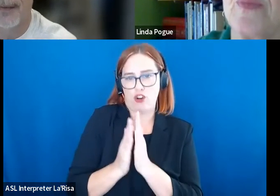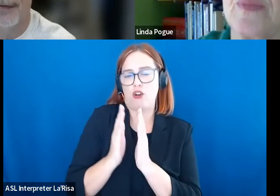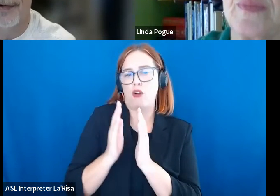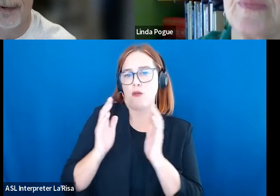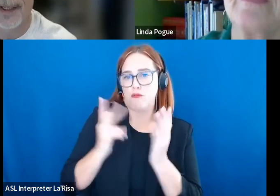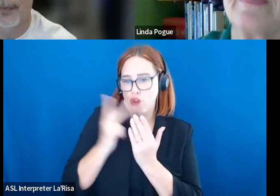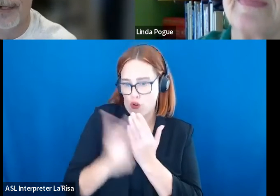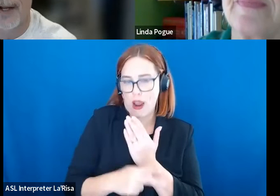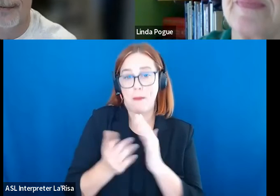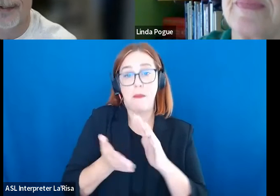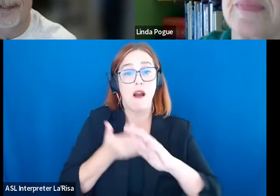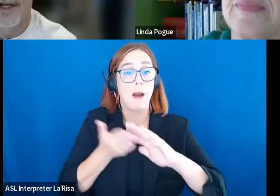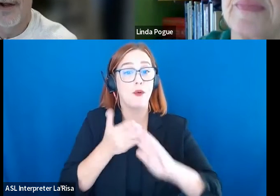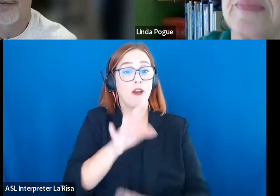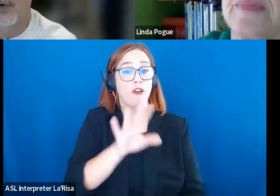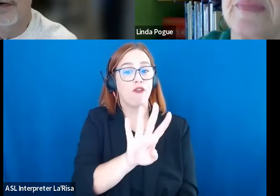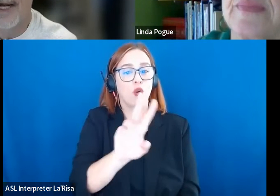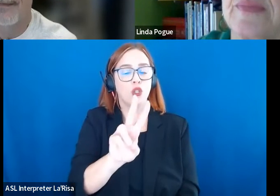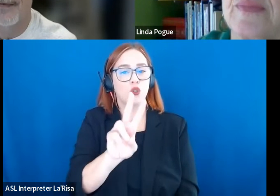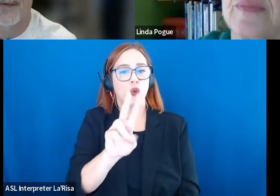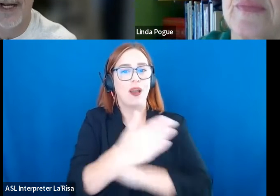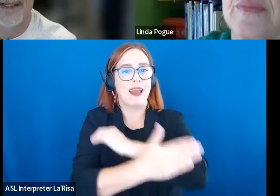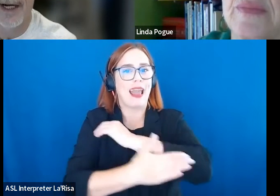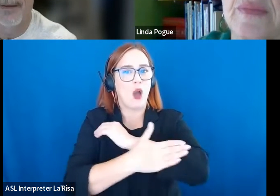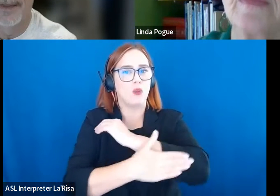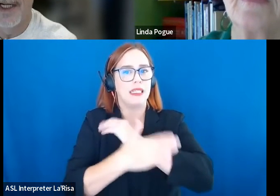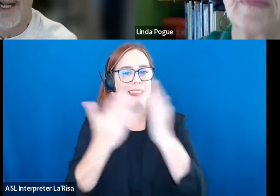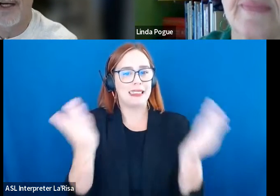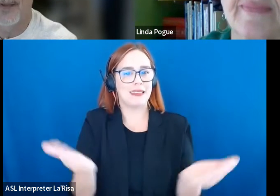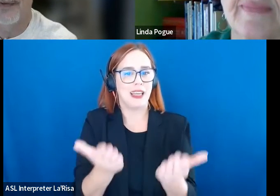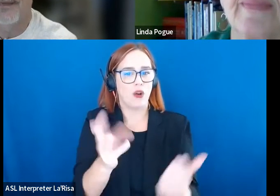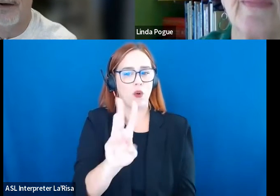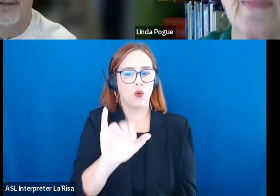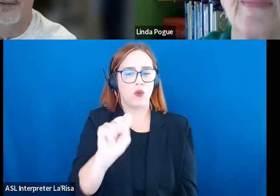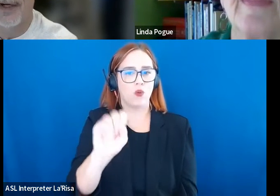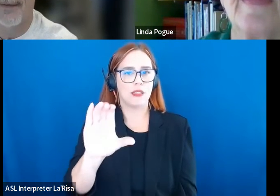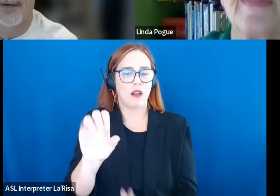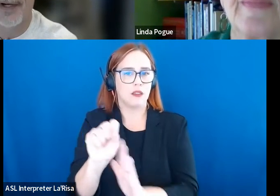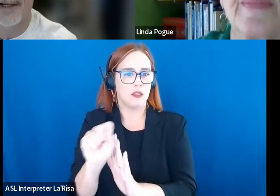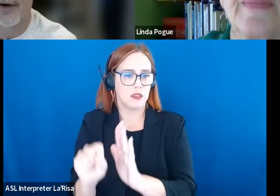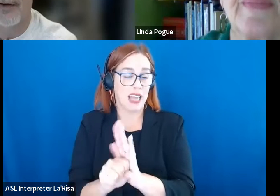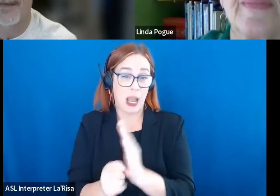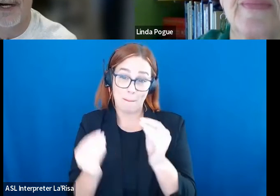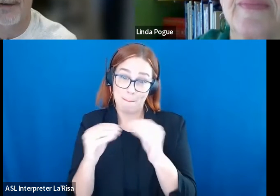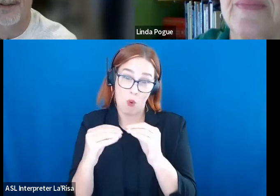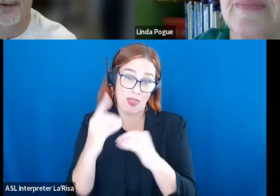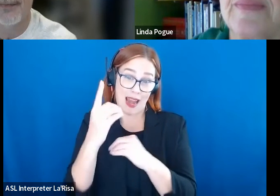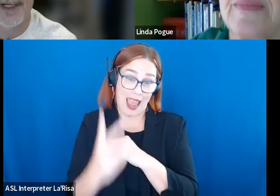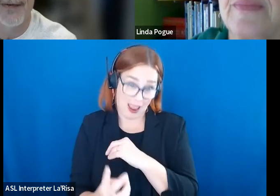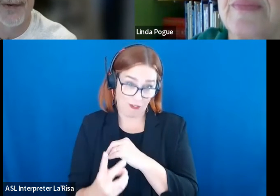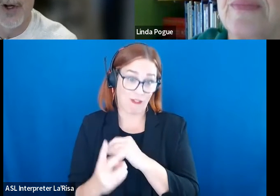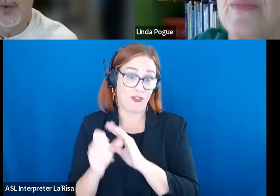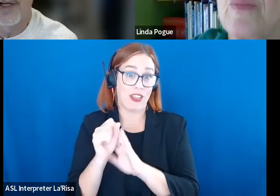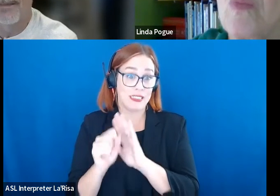42 counties here in Wisconsin. So over half the state. And we use volunteer drivers, and I call them